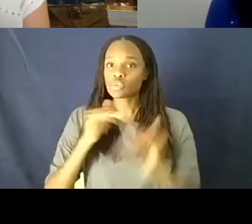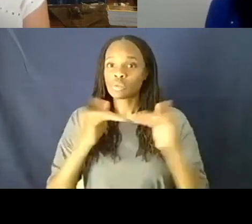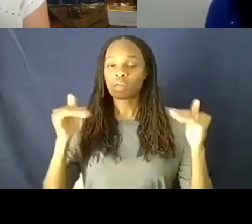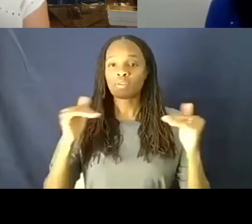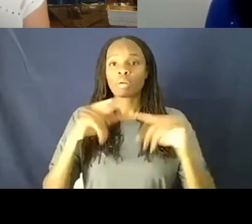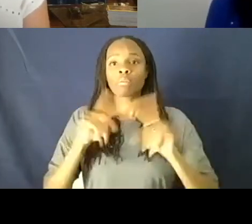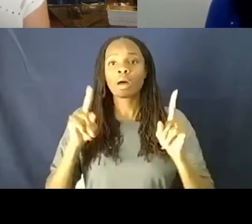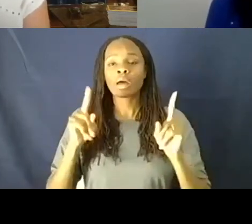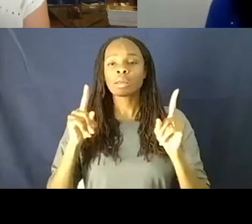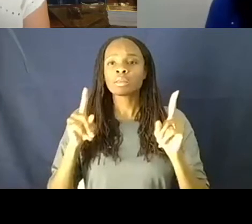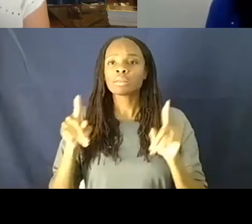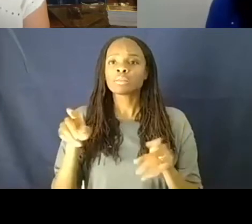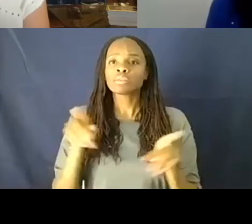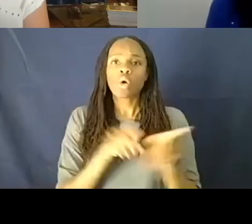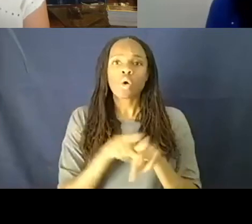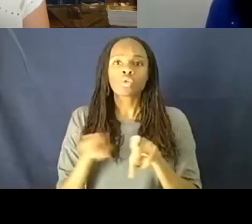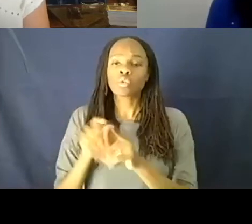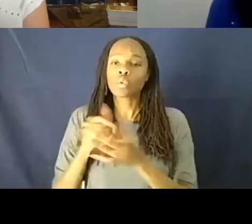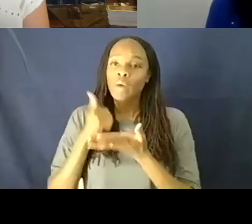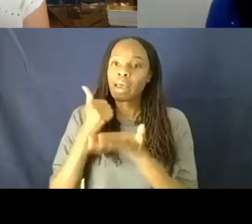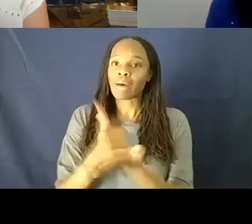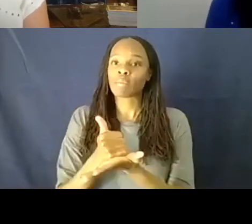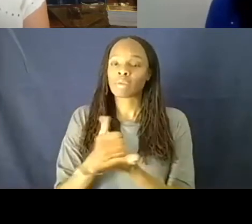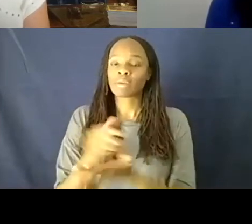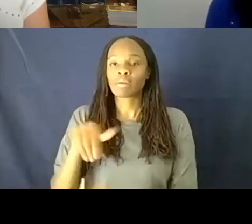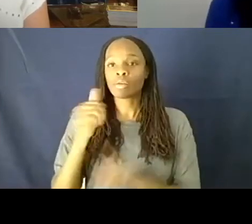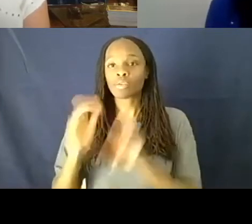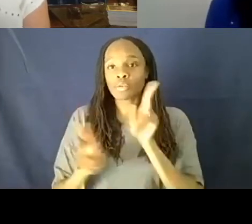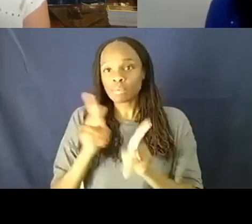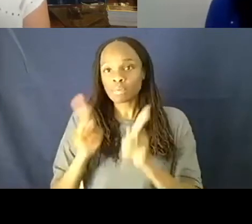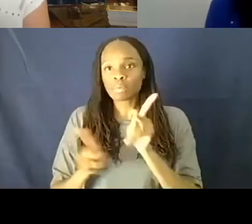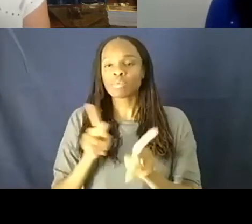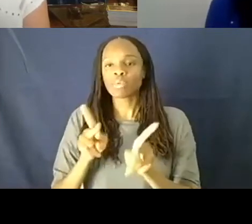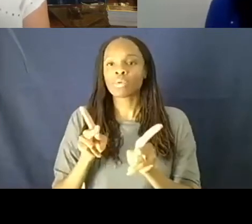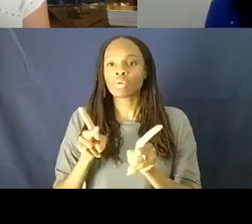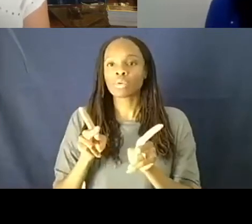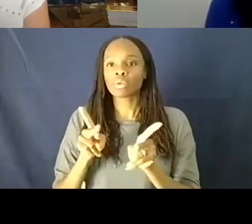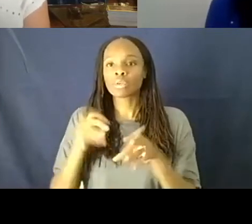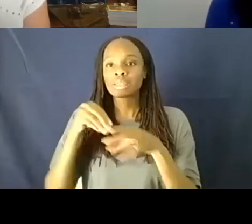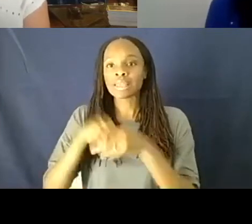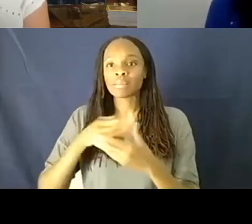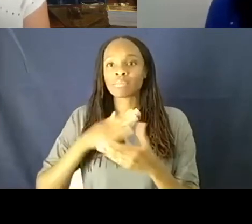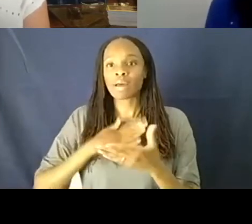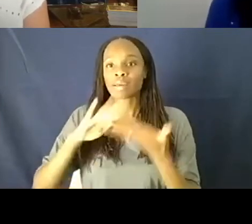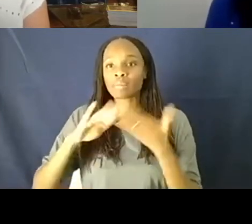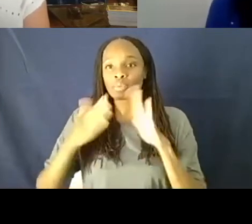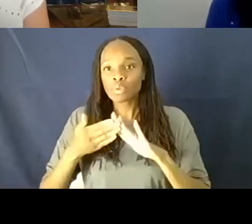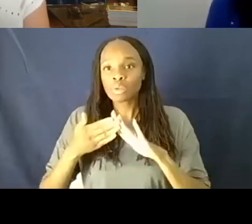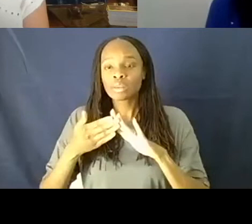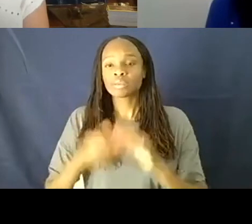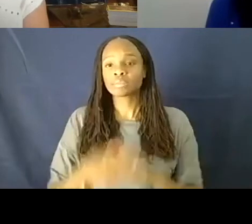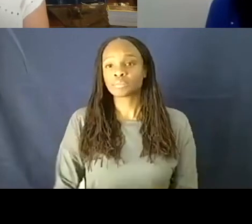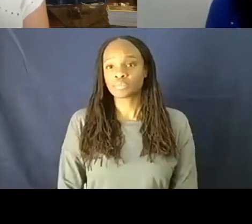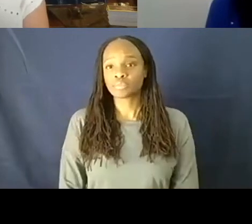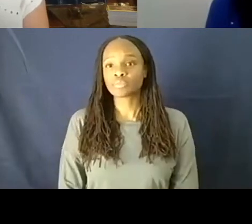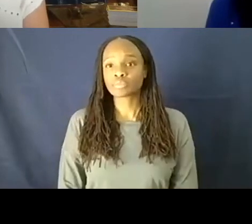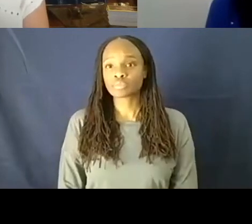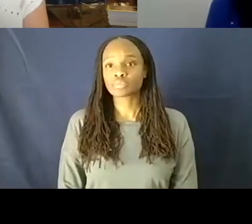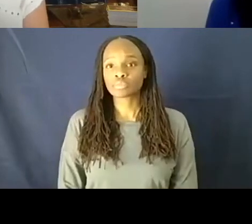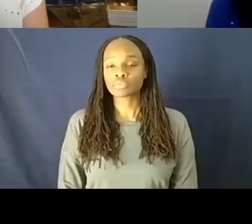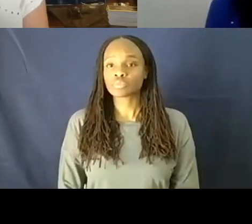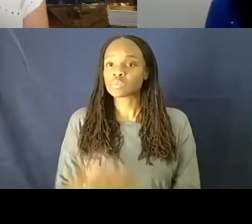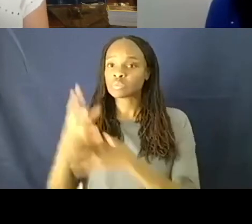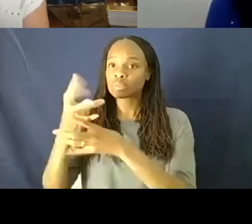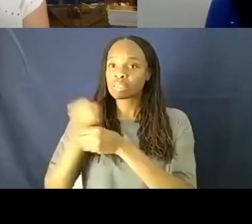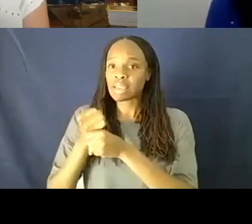helping others in my community um, gain access to the